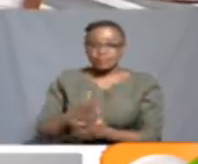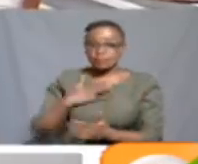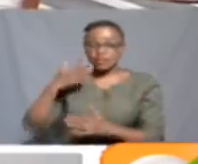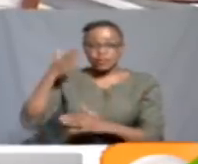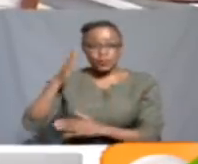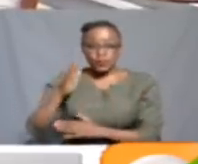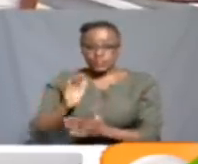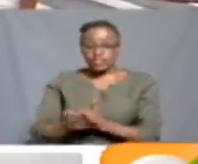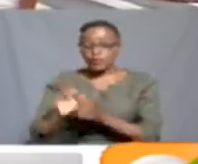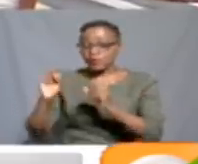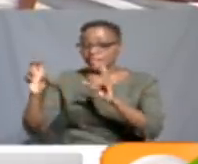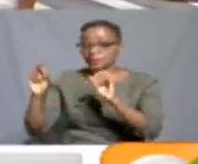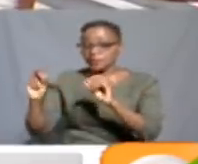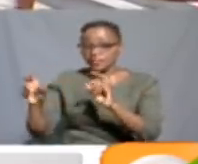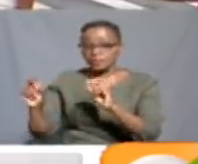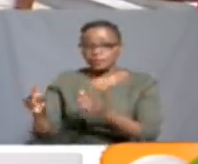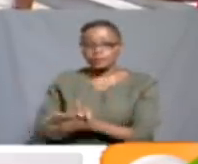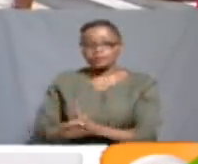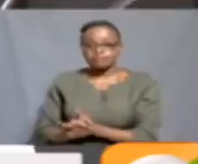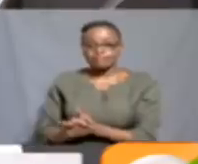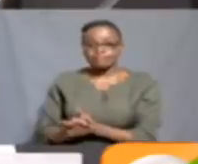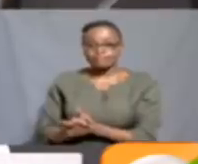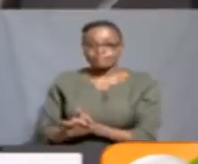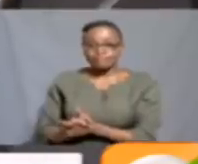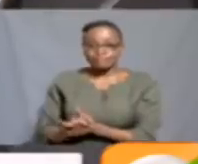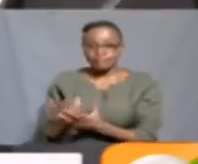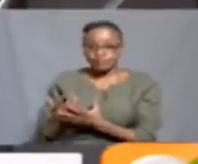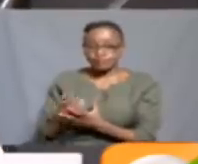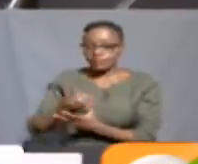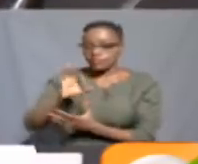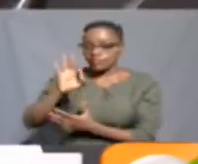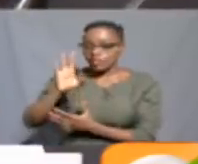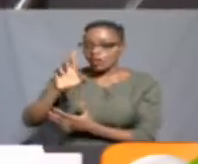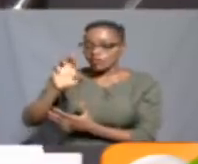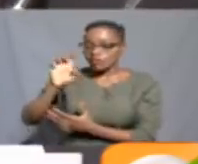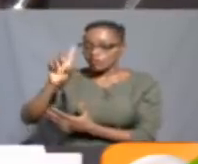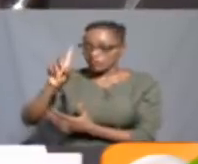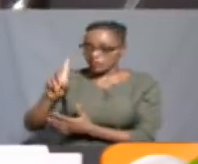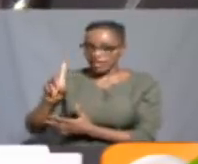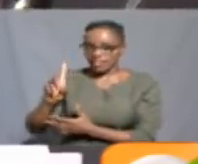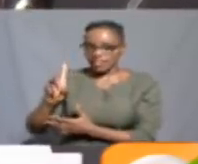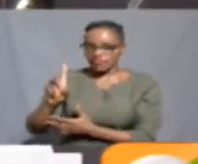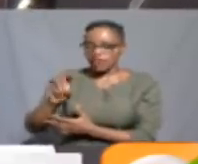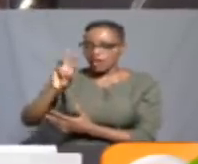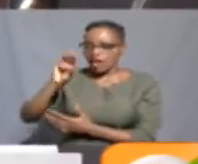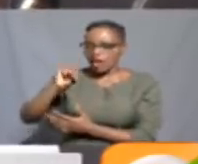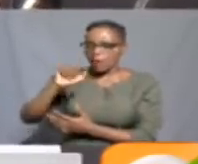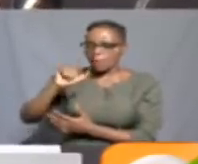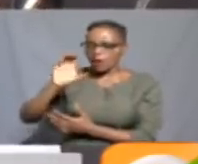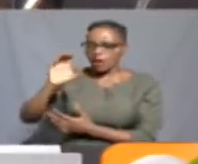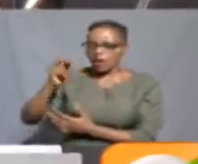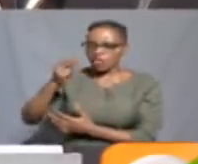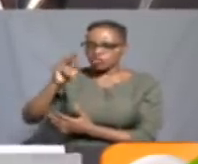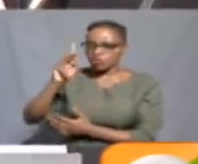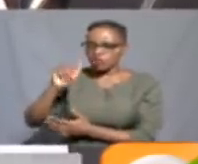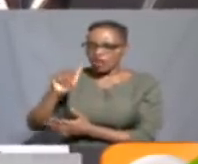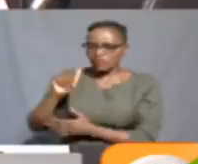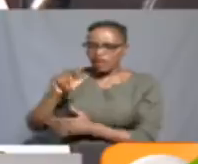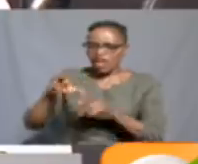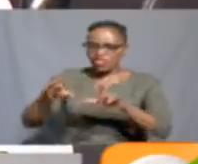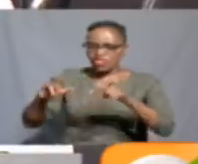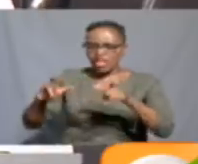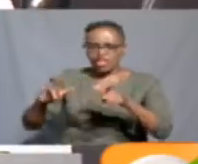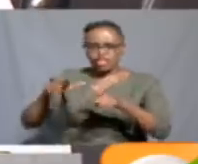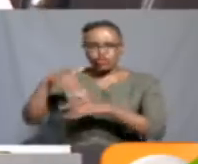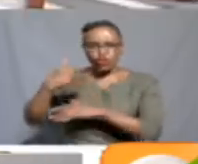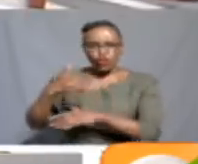goodness. Okay, so Fred Obach Machoka, you must know him, radio legend over the years.